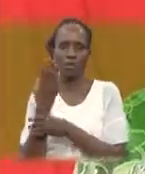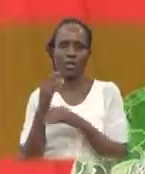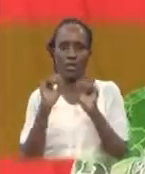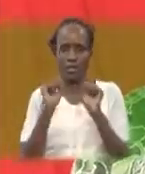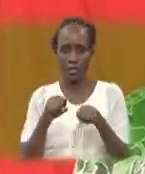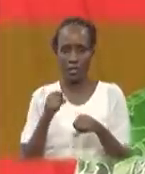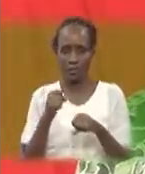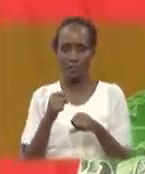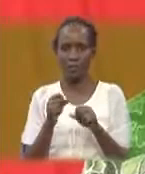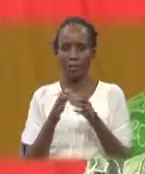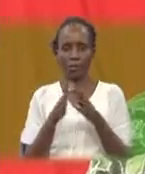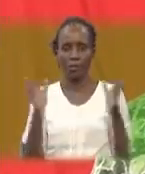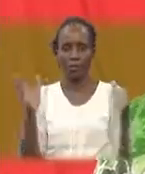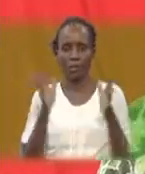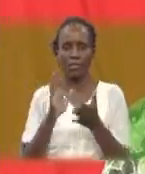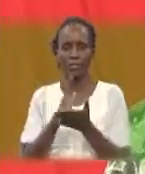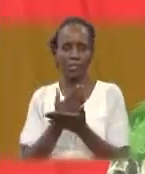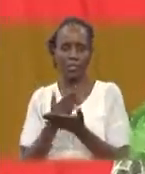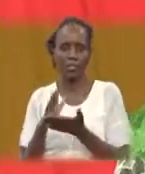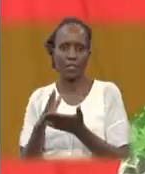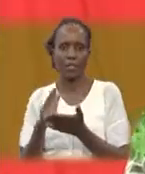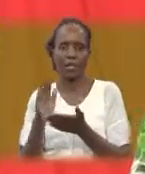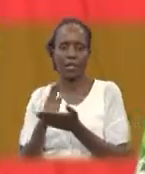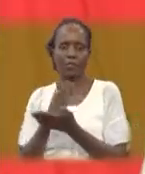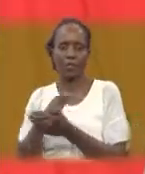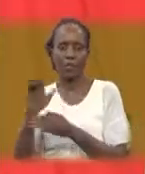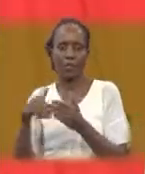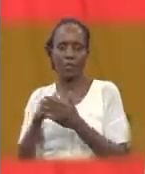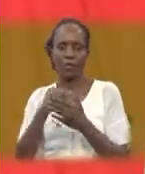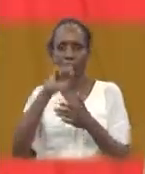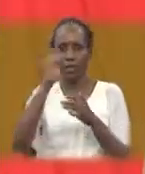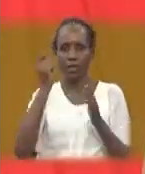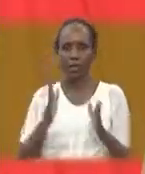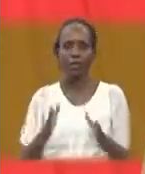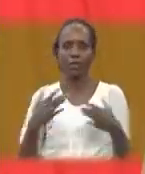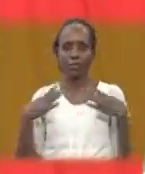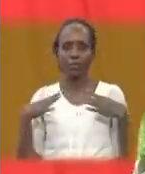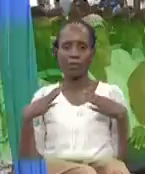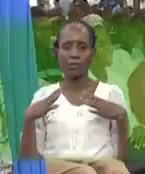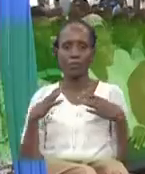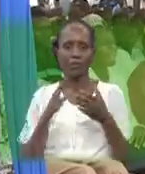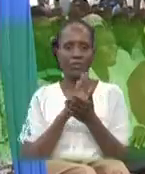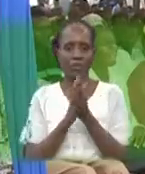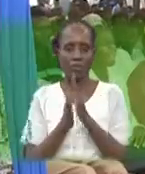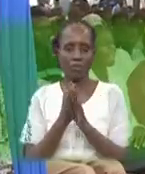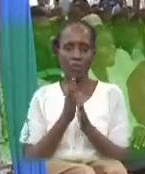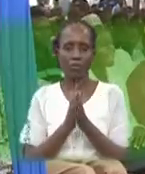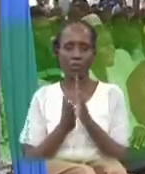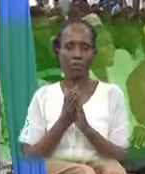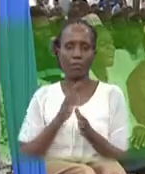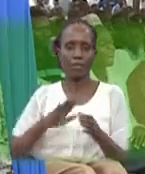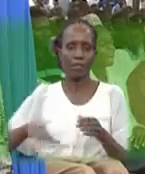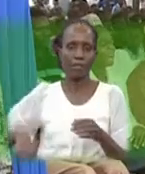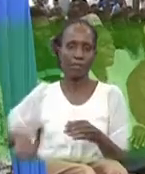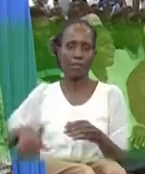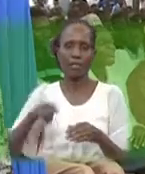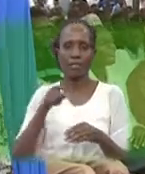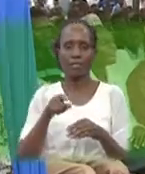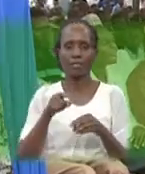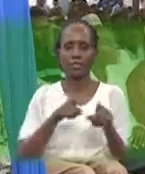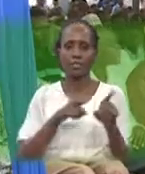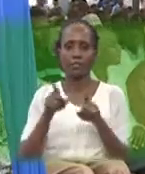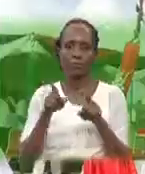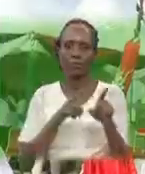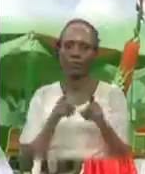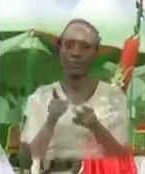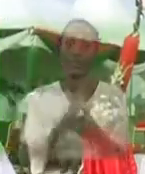growth can be even more widely shared among all the Kenyan people. No one must be left behind in